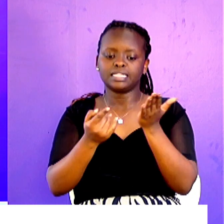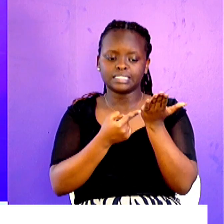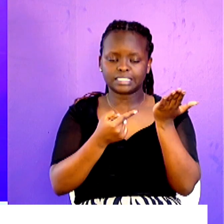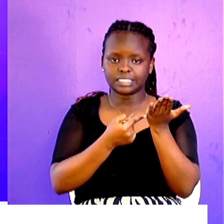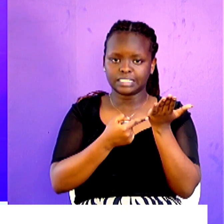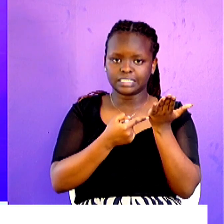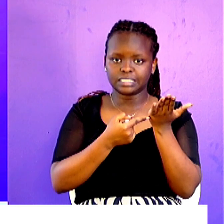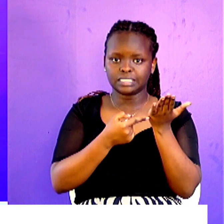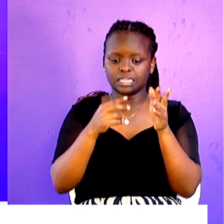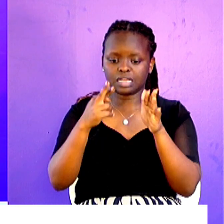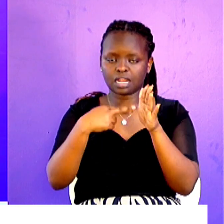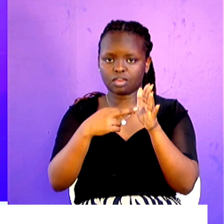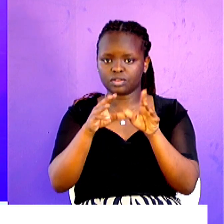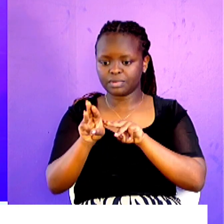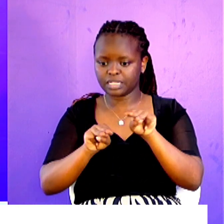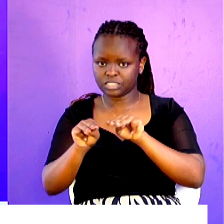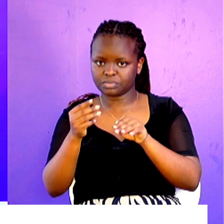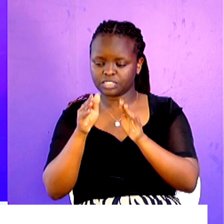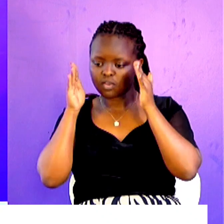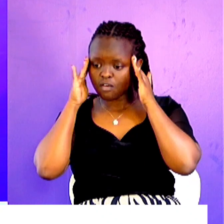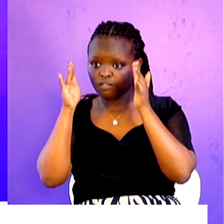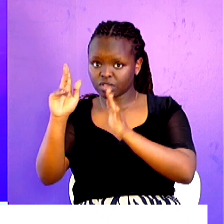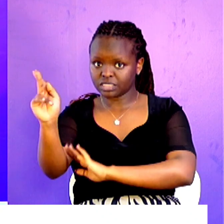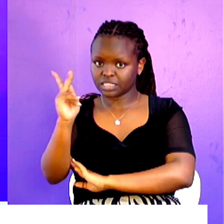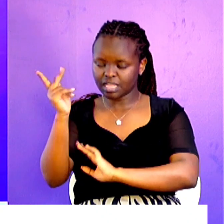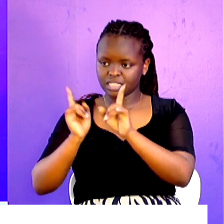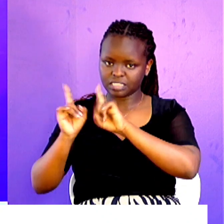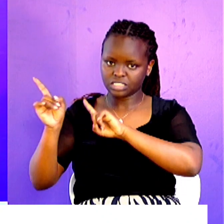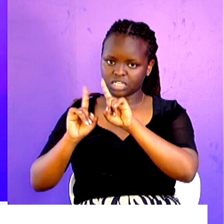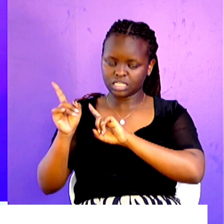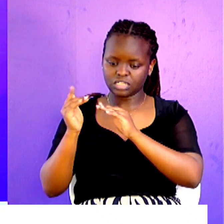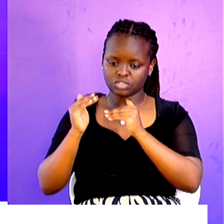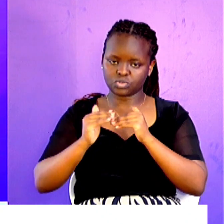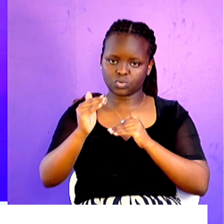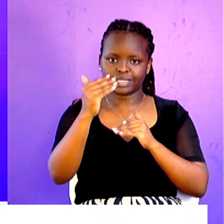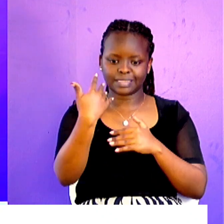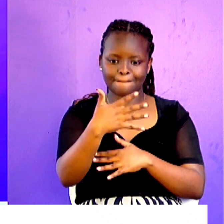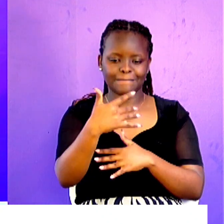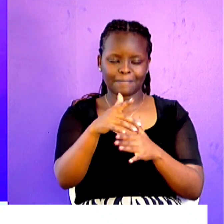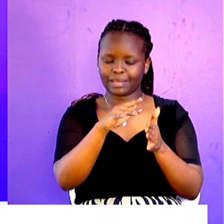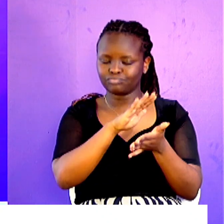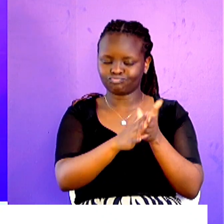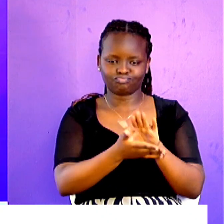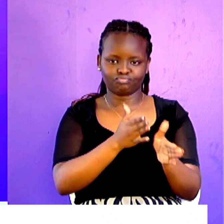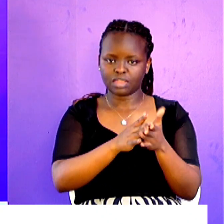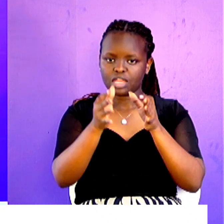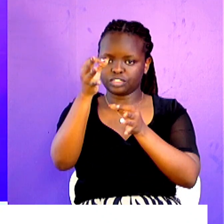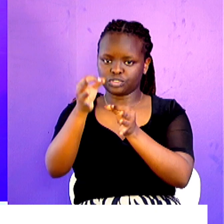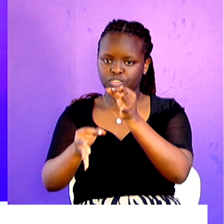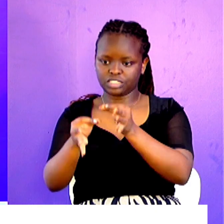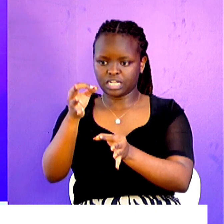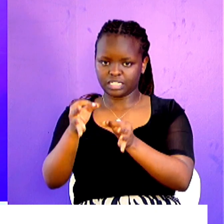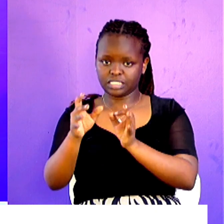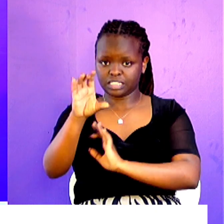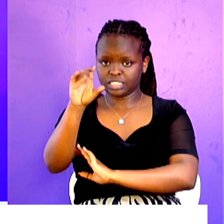record management focuses on Kenya's journey towards a paperless judiciary. Koome noted that